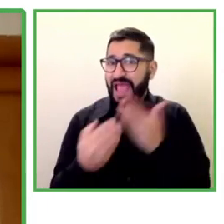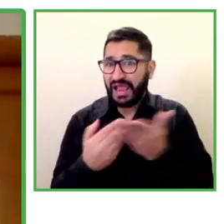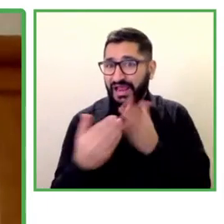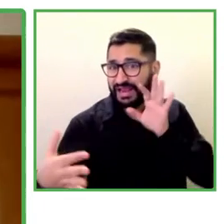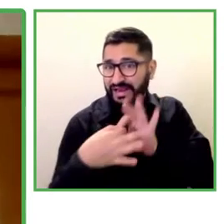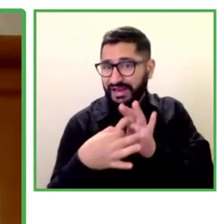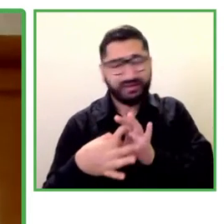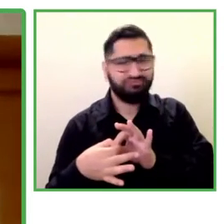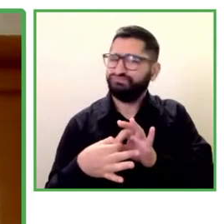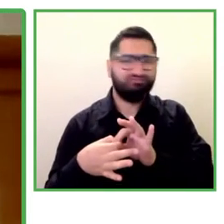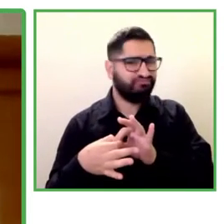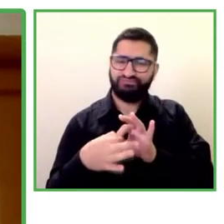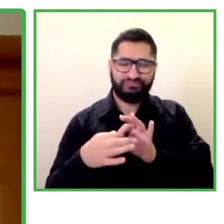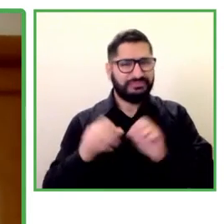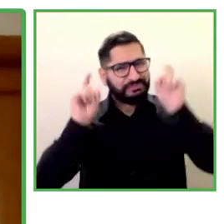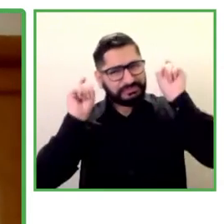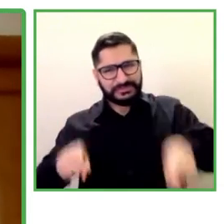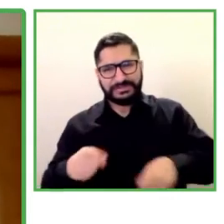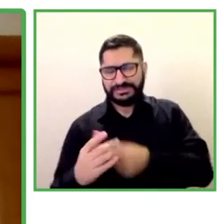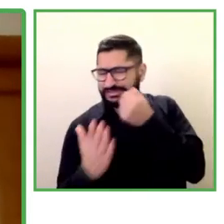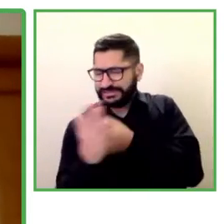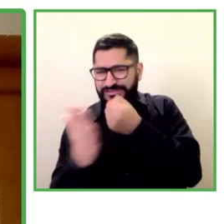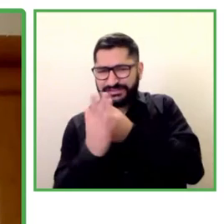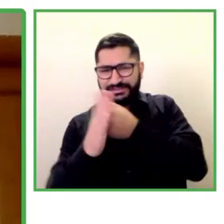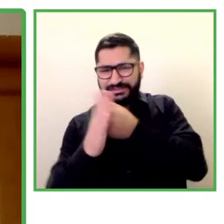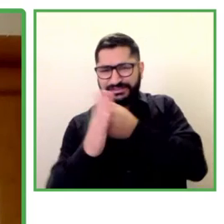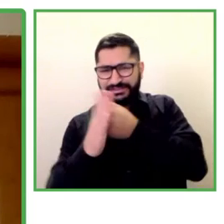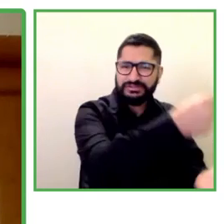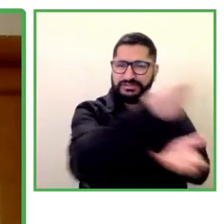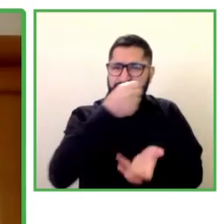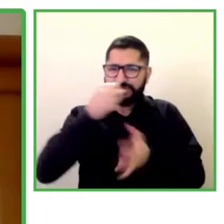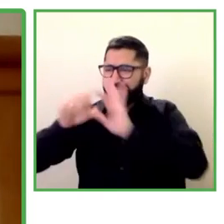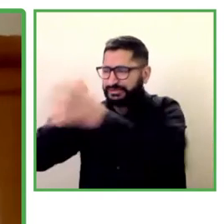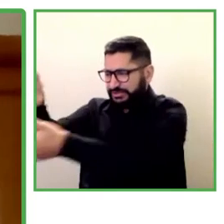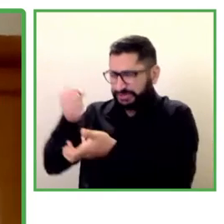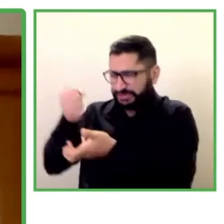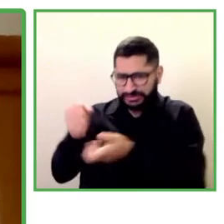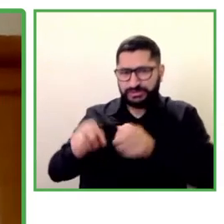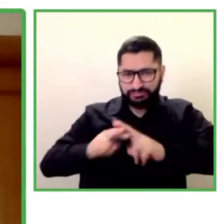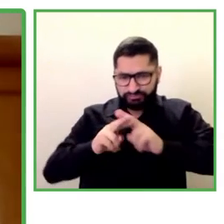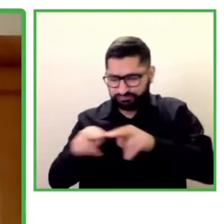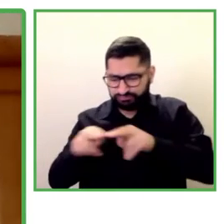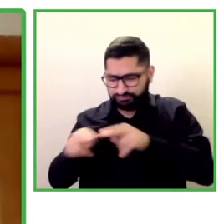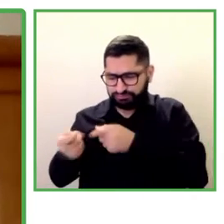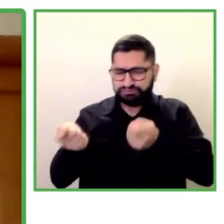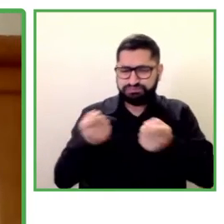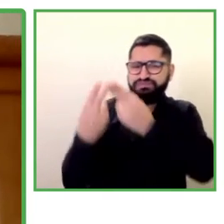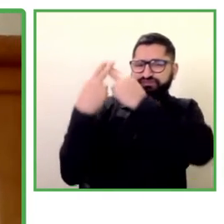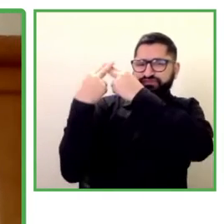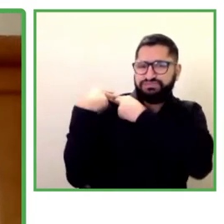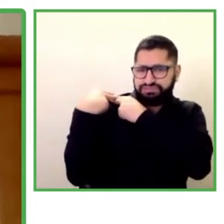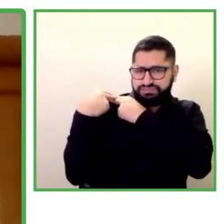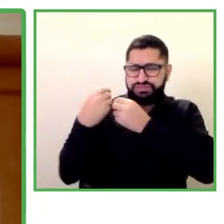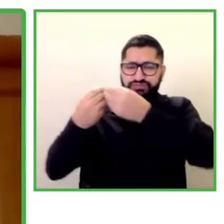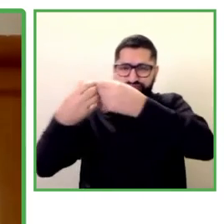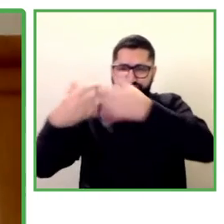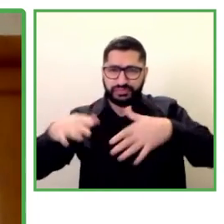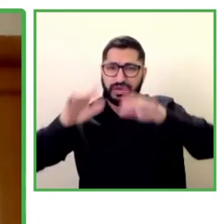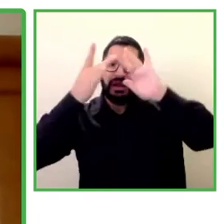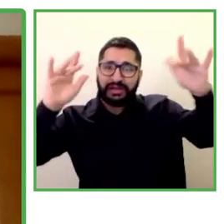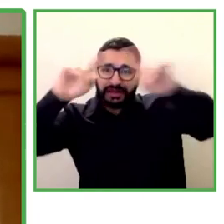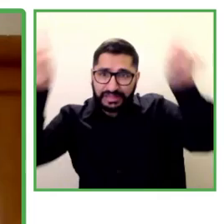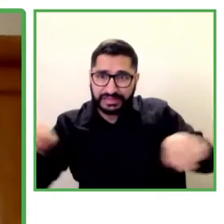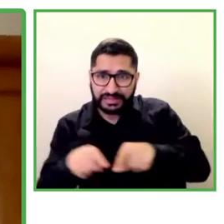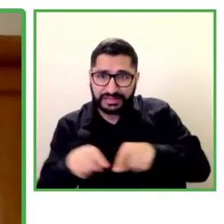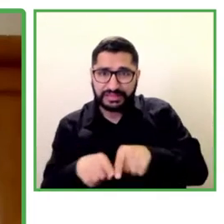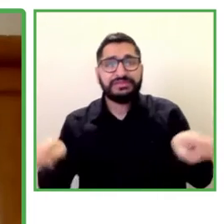absolutely dedicated to that. We need funds, we need a secretariat that is going to be in charge of those technical aspects as well. So that